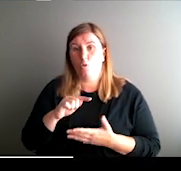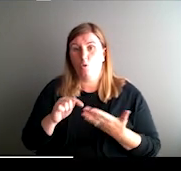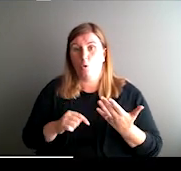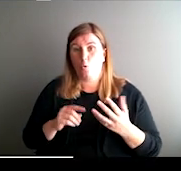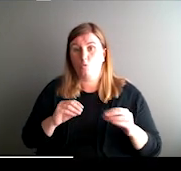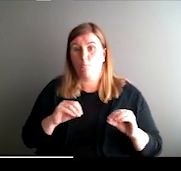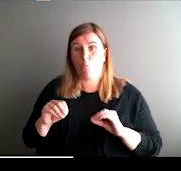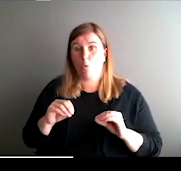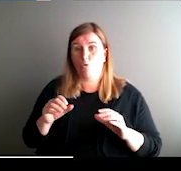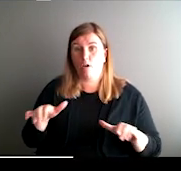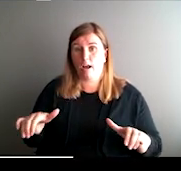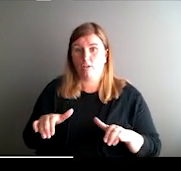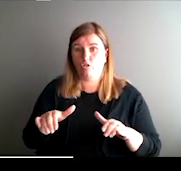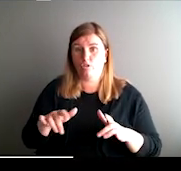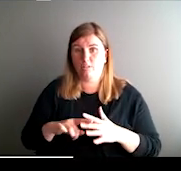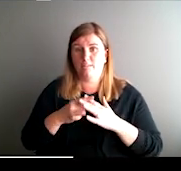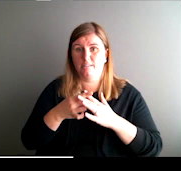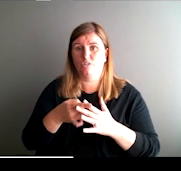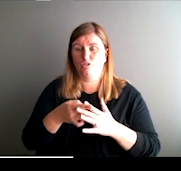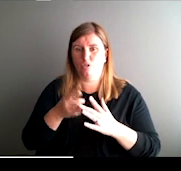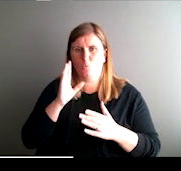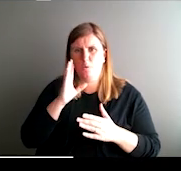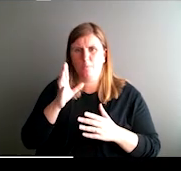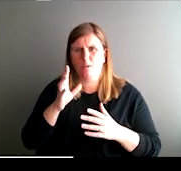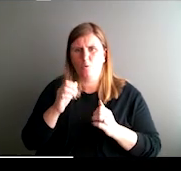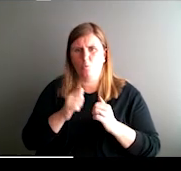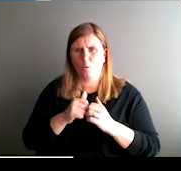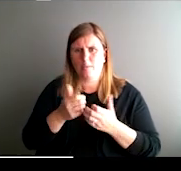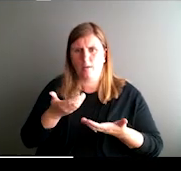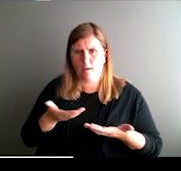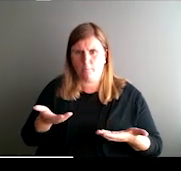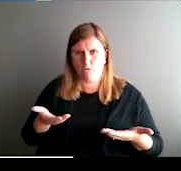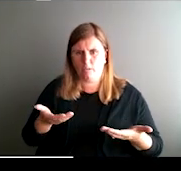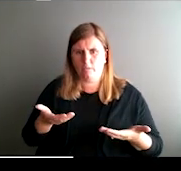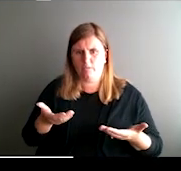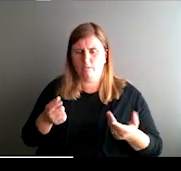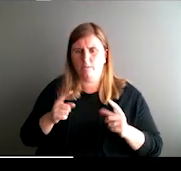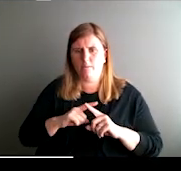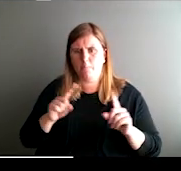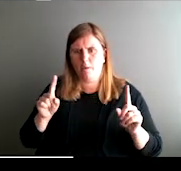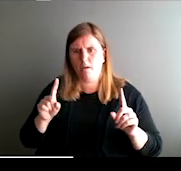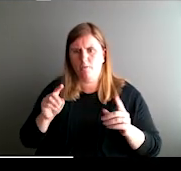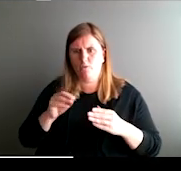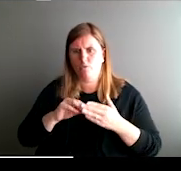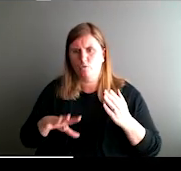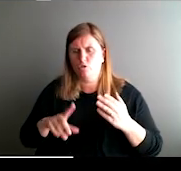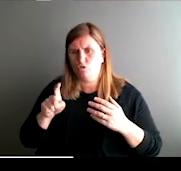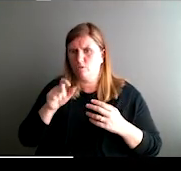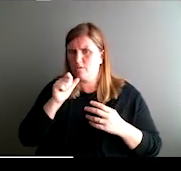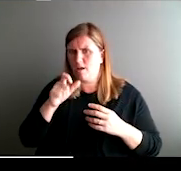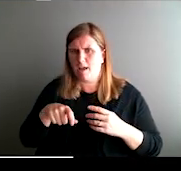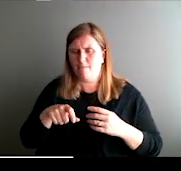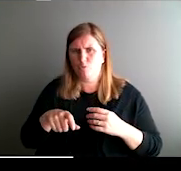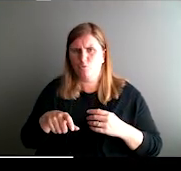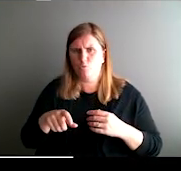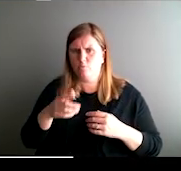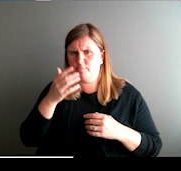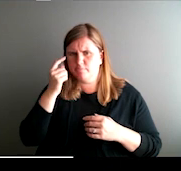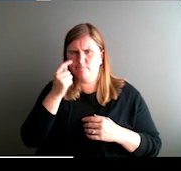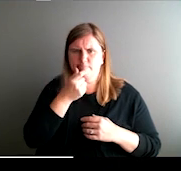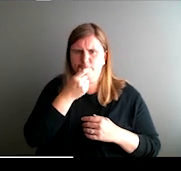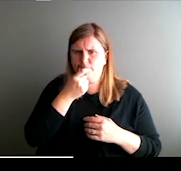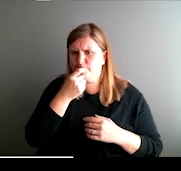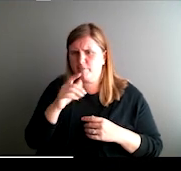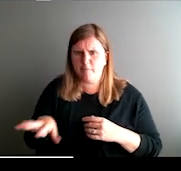actions initially will be with objects, but the student shouldn't have to select the object from a